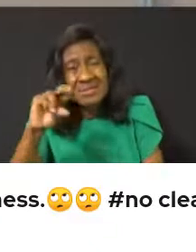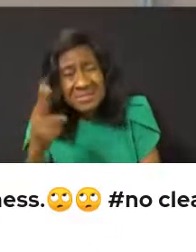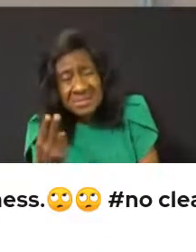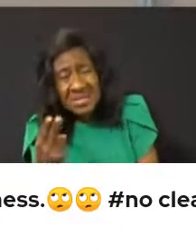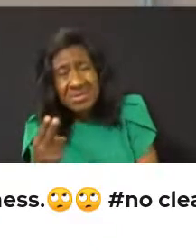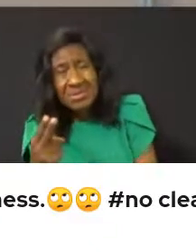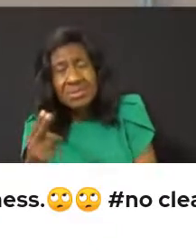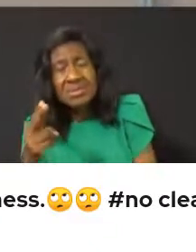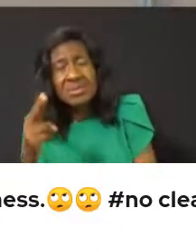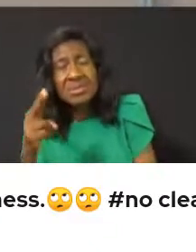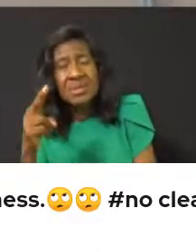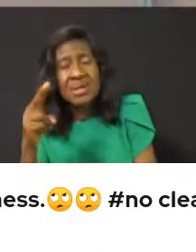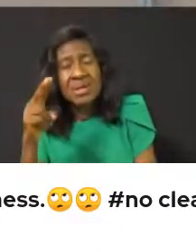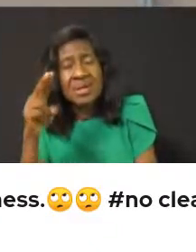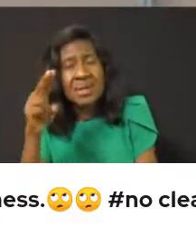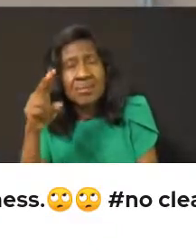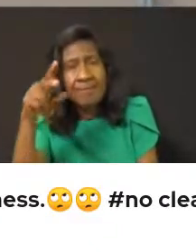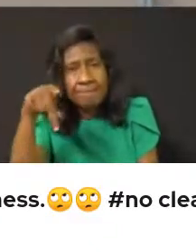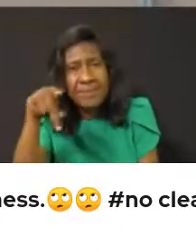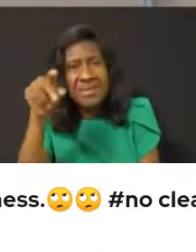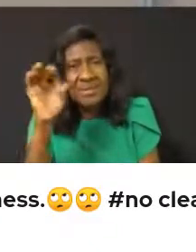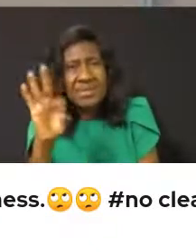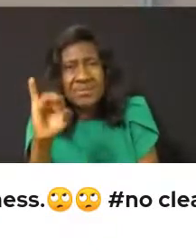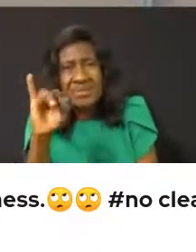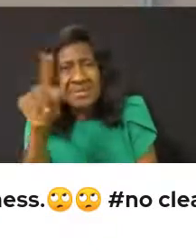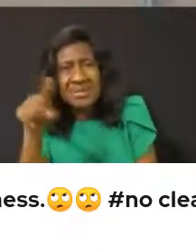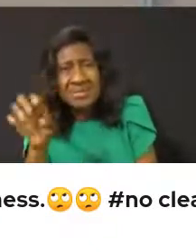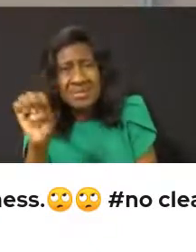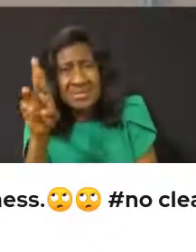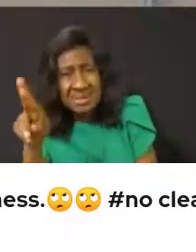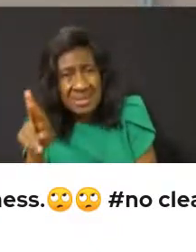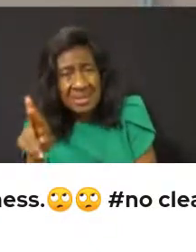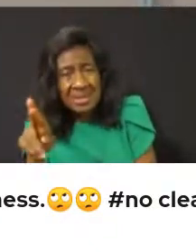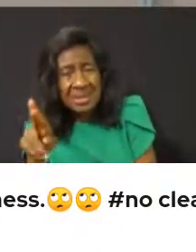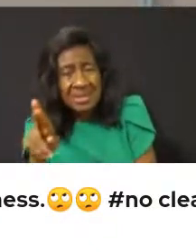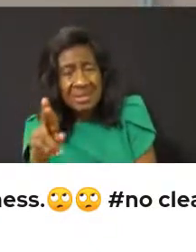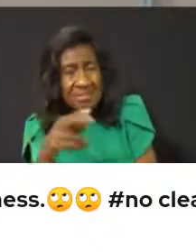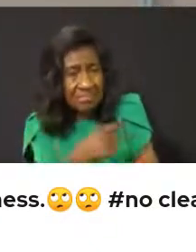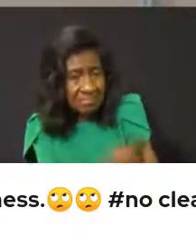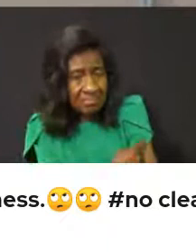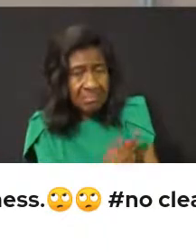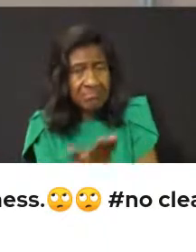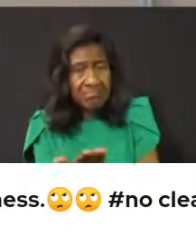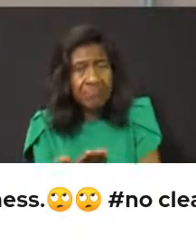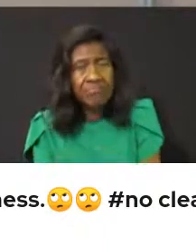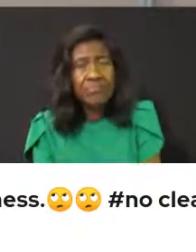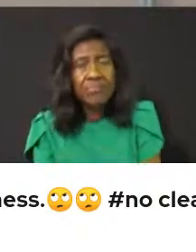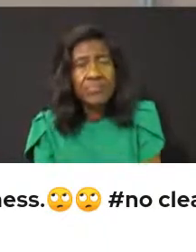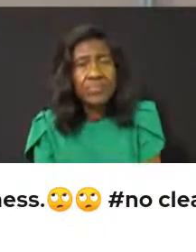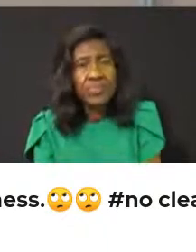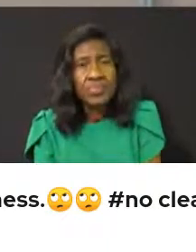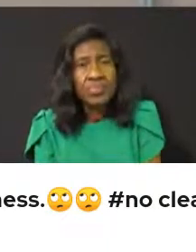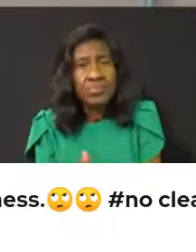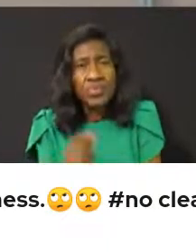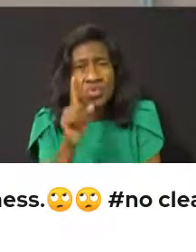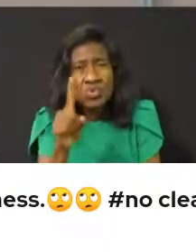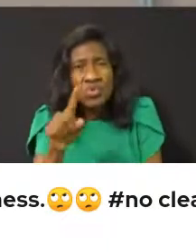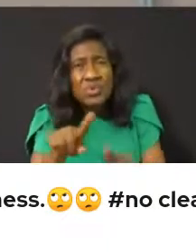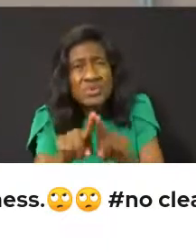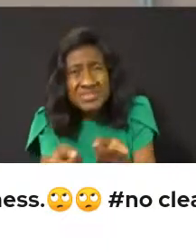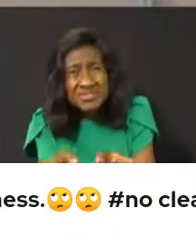question for Dr. Lee, but I think we've discussed that already, so you should have a fluid answer for you.